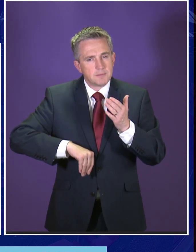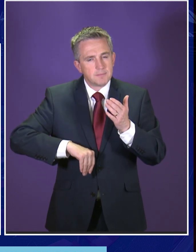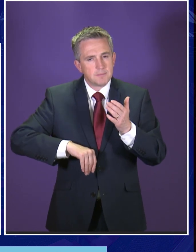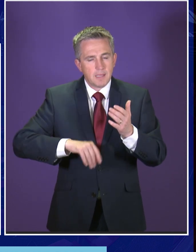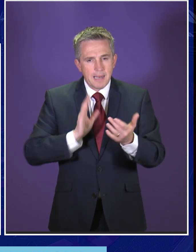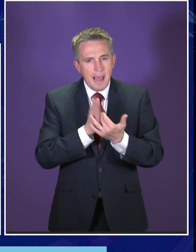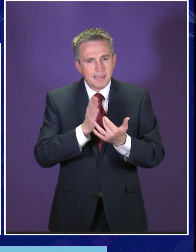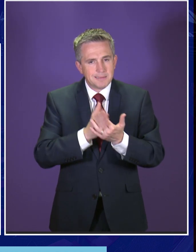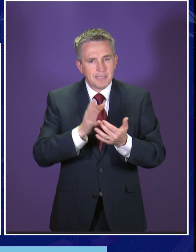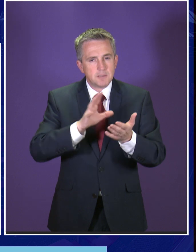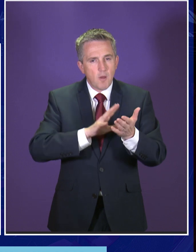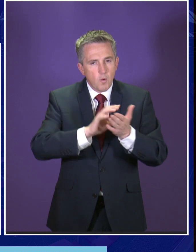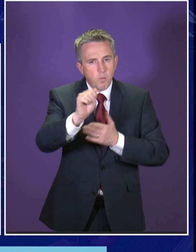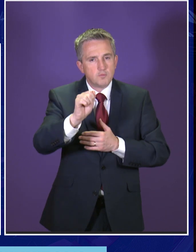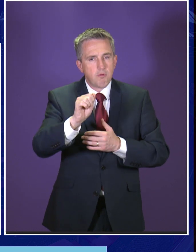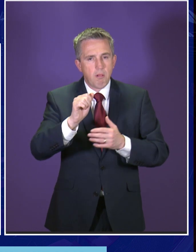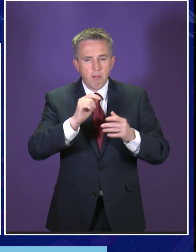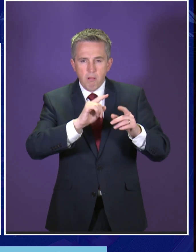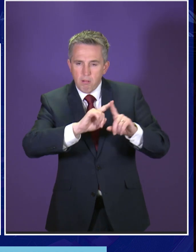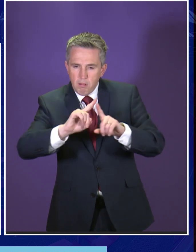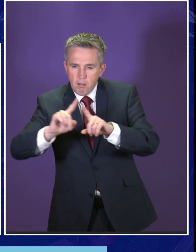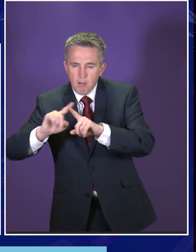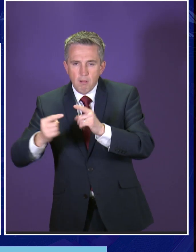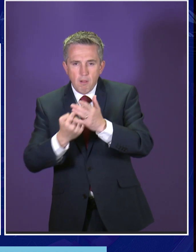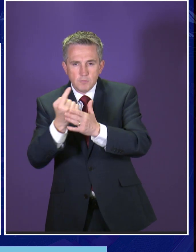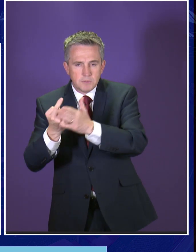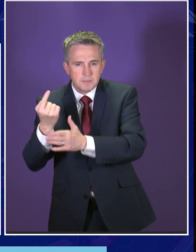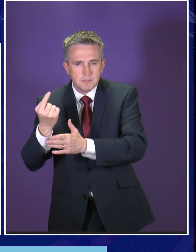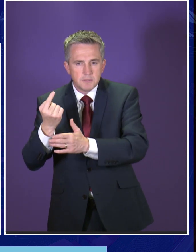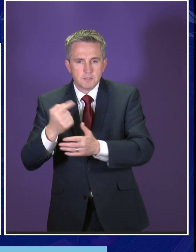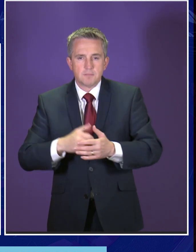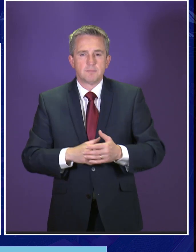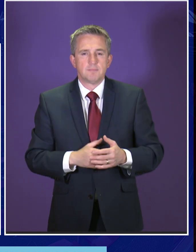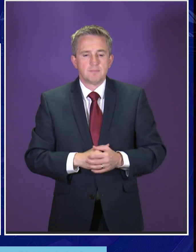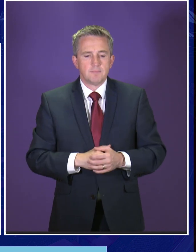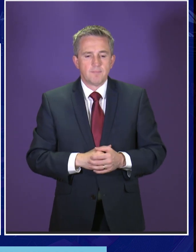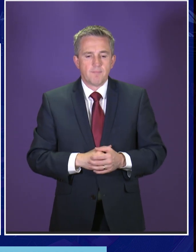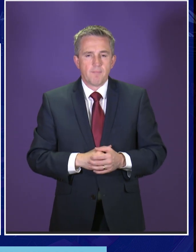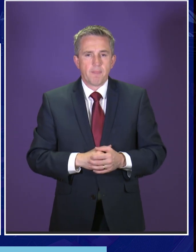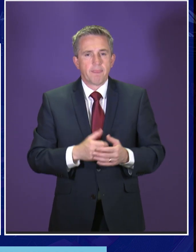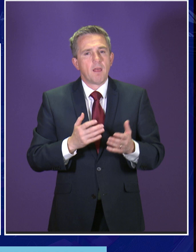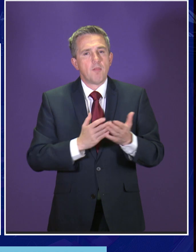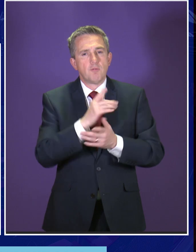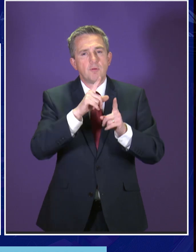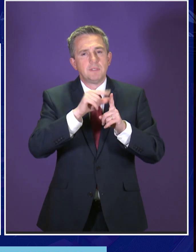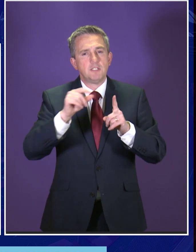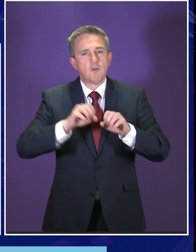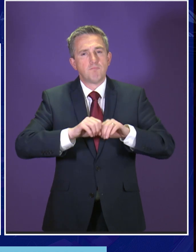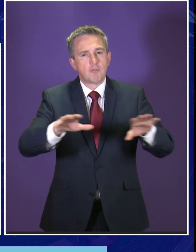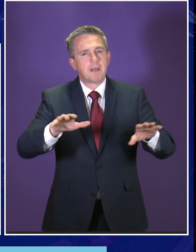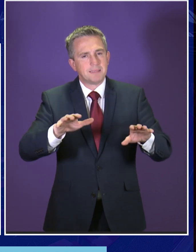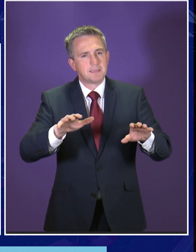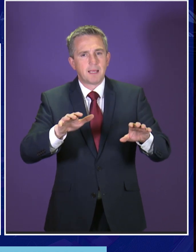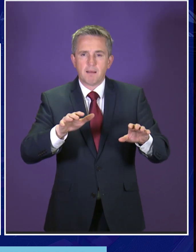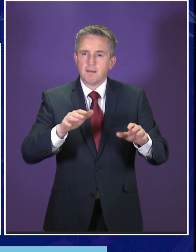benefit from cultural and creative activities through the recent switchover to digital broadcasting, provision